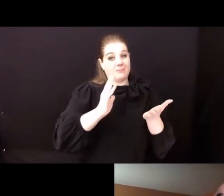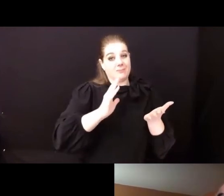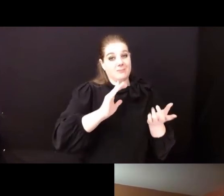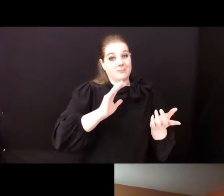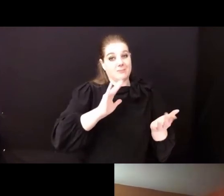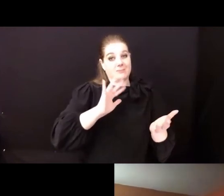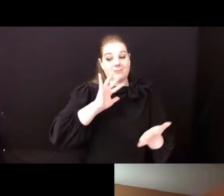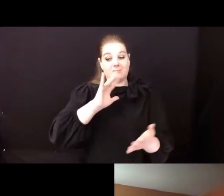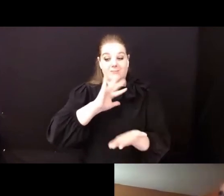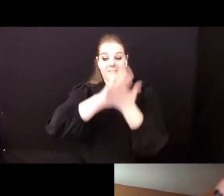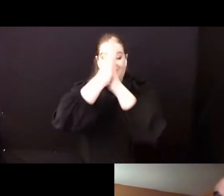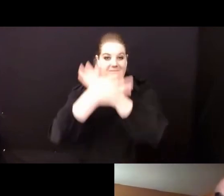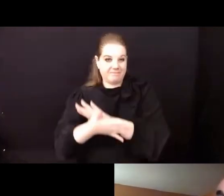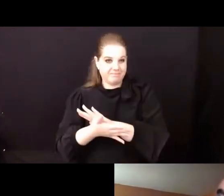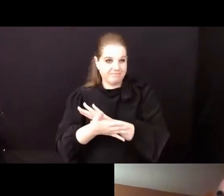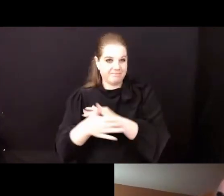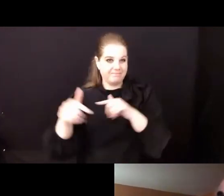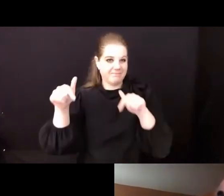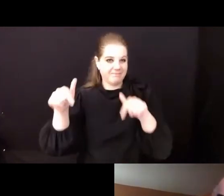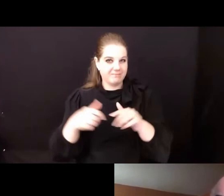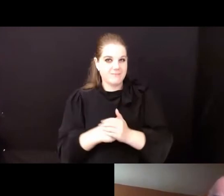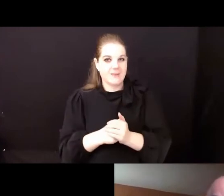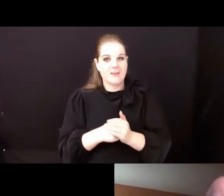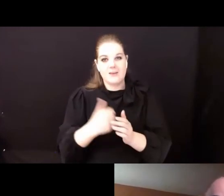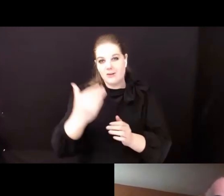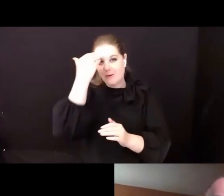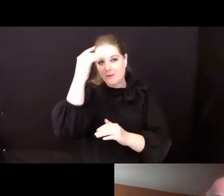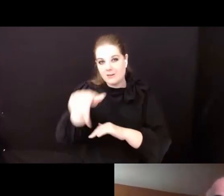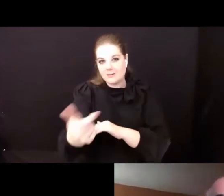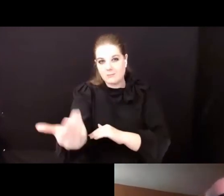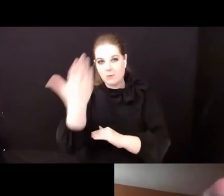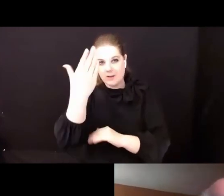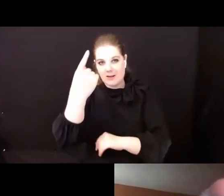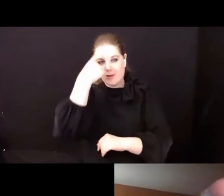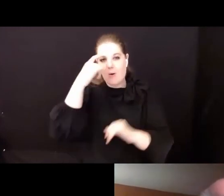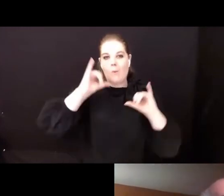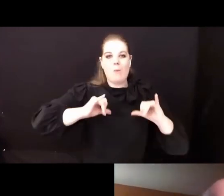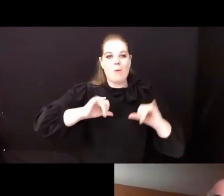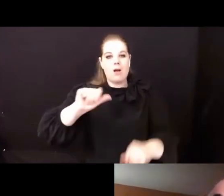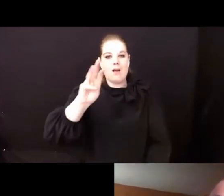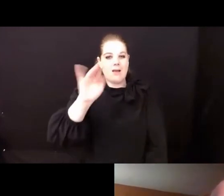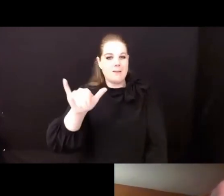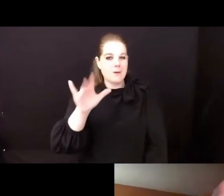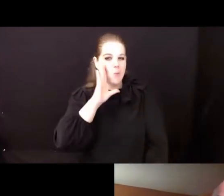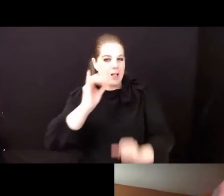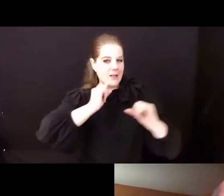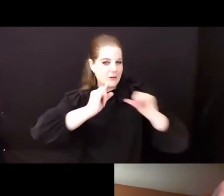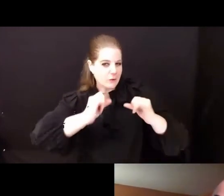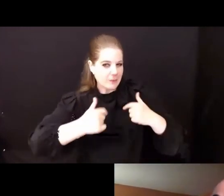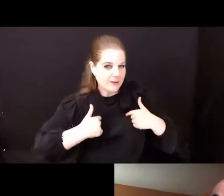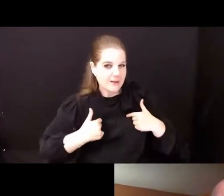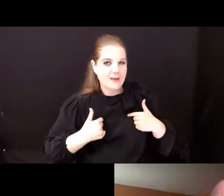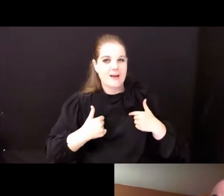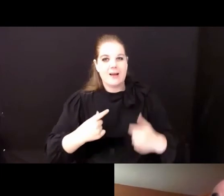this morning when I thought, oh, Amy's gonna interview me. I thought, Amy, the last time